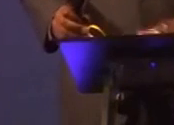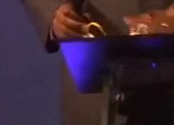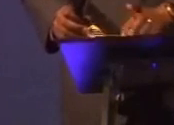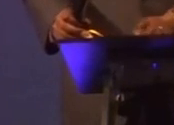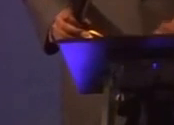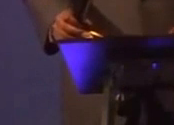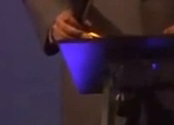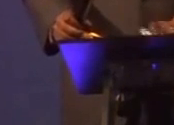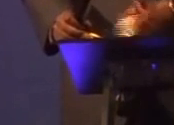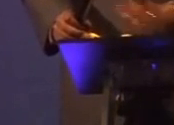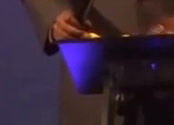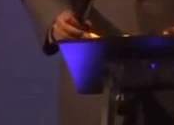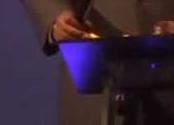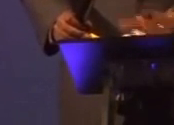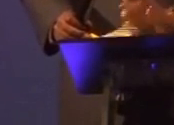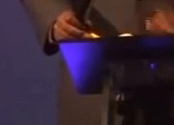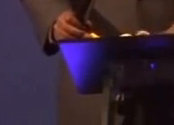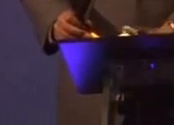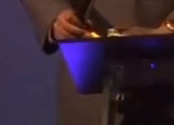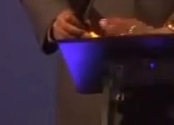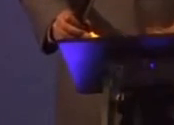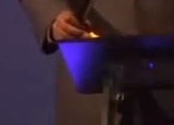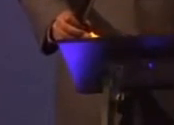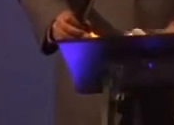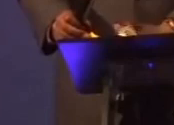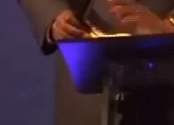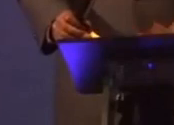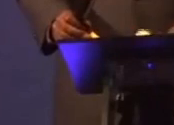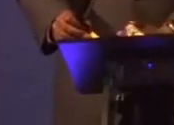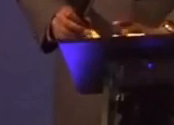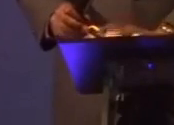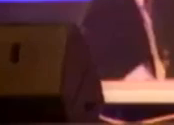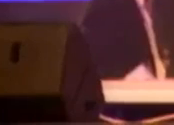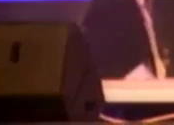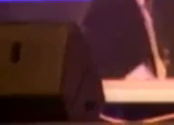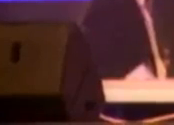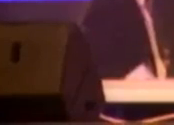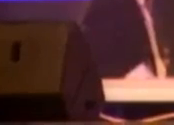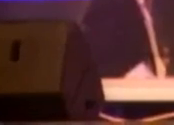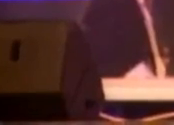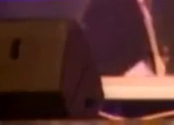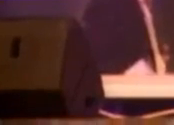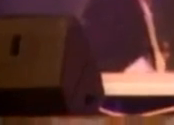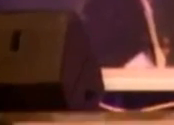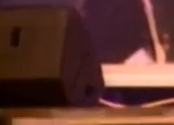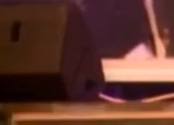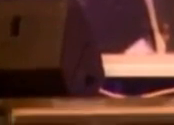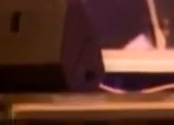organizations and different churches in your different calibers, I want to welcome you all here and I greet you in the name of Jesus Christ.